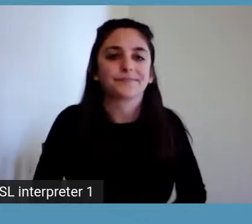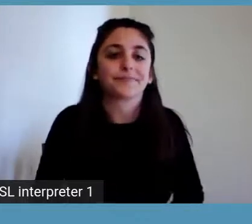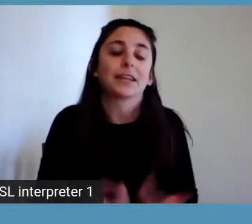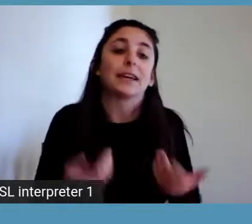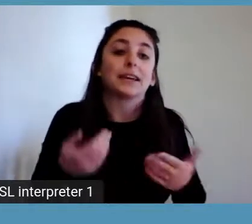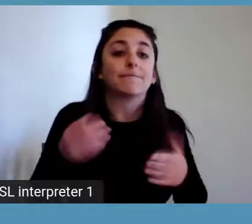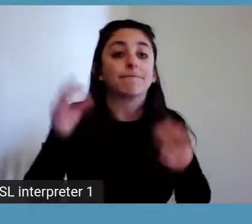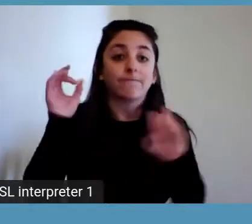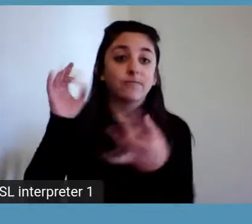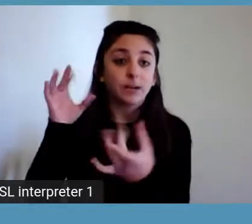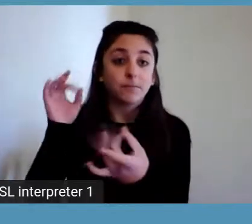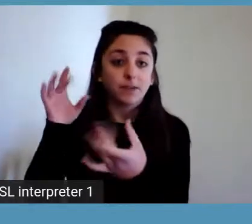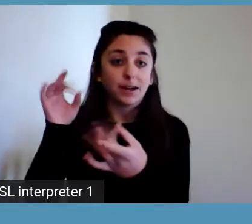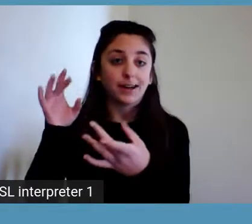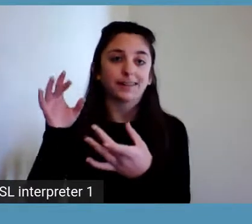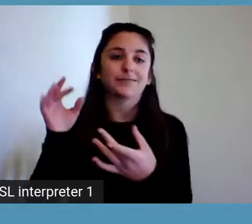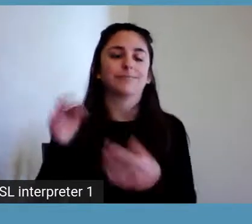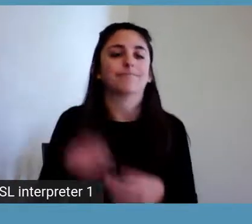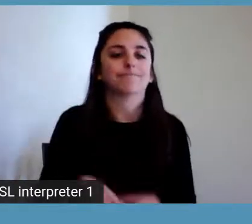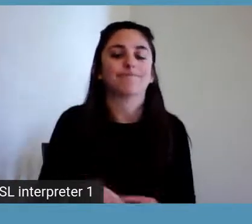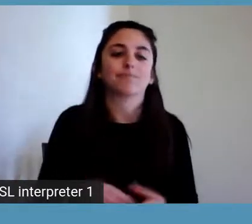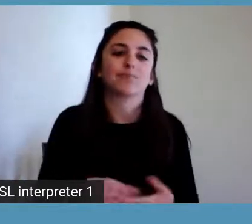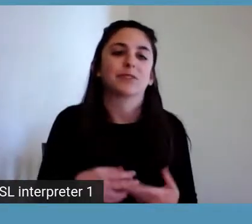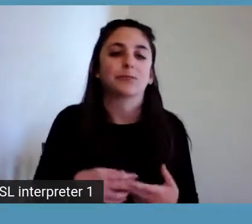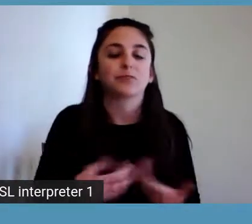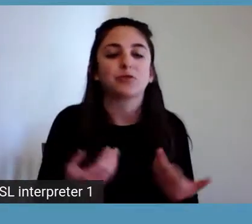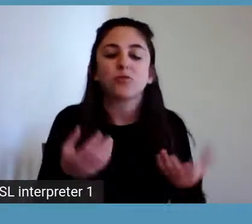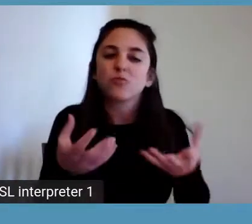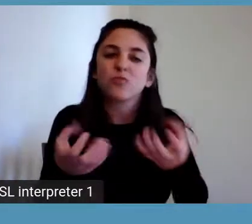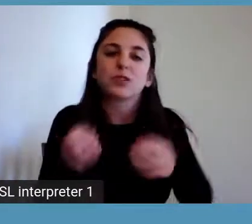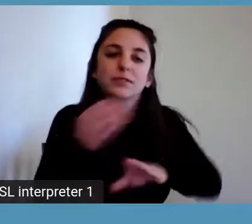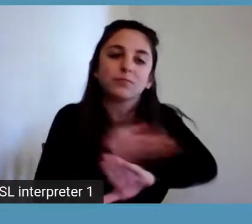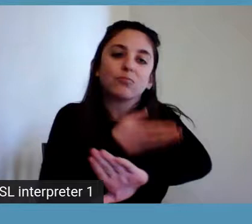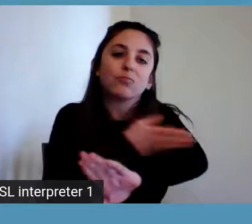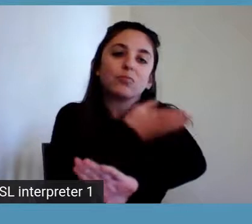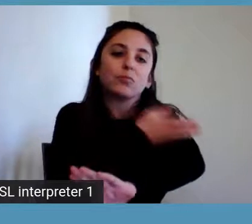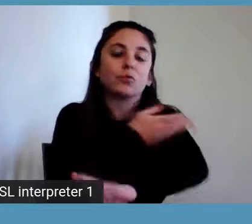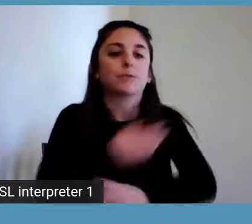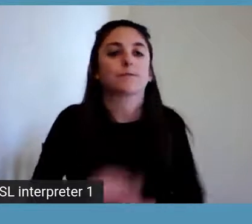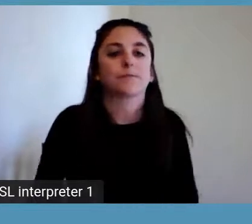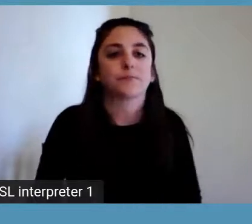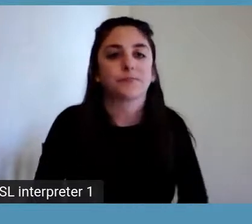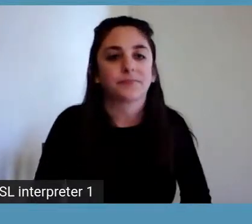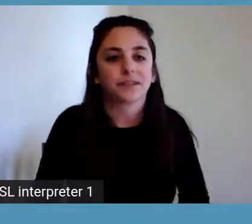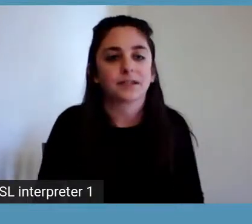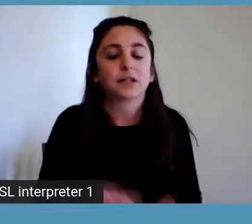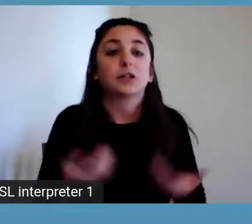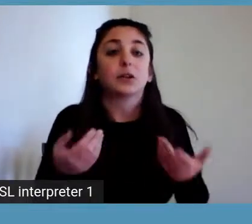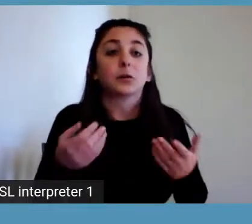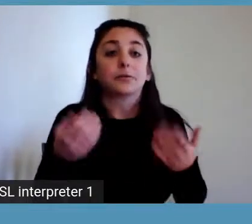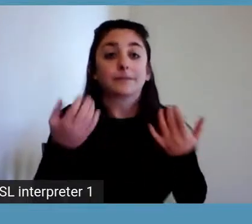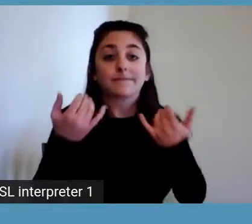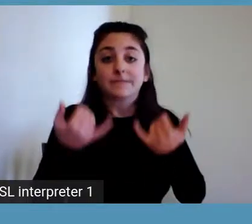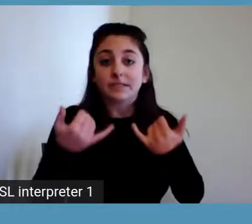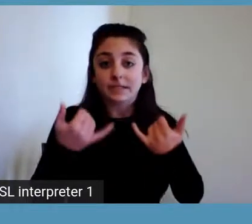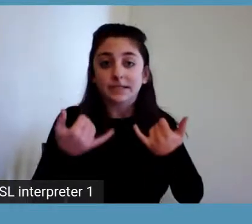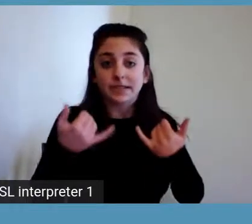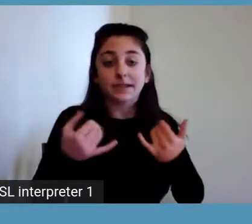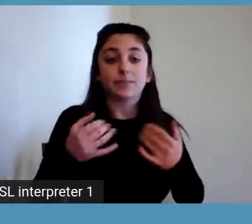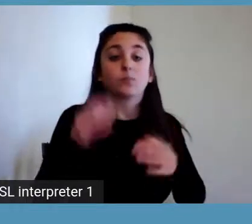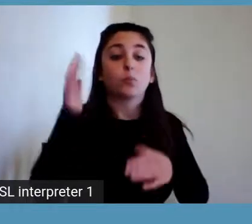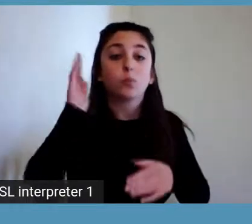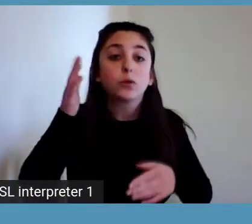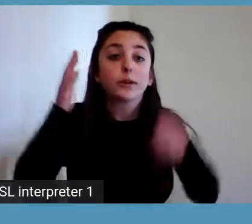and help us improve our work. We encourage you to pose questions to our presenter, which will be addressed at the end of the program after the